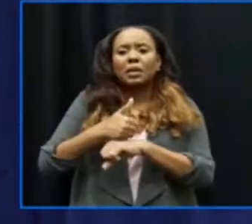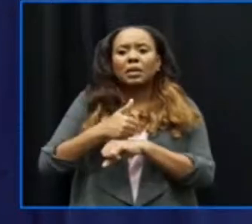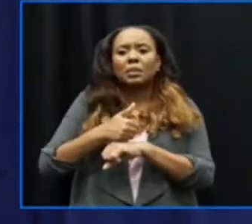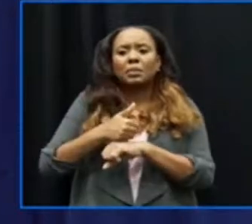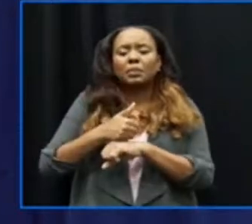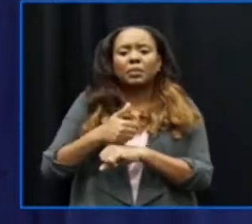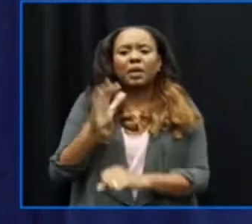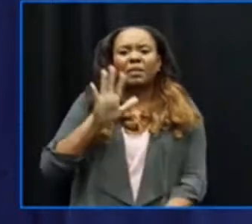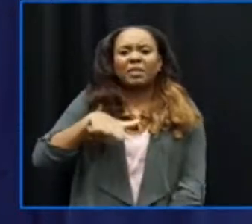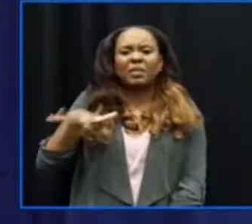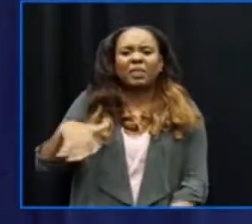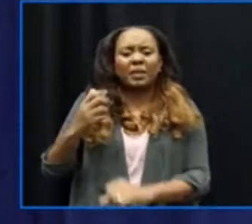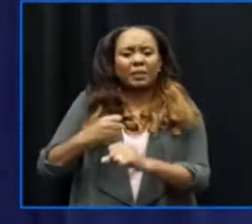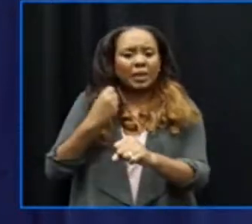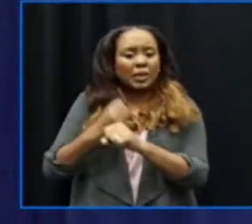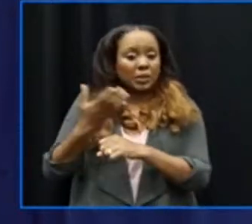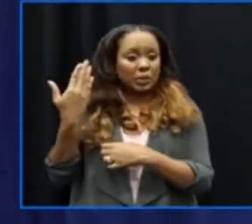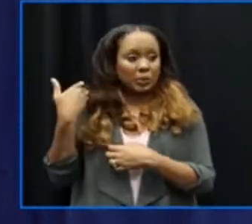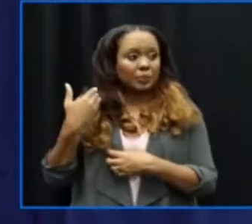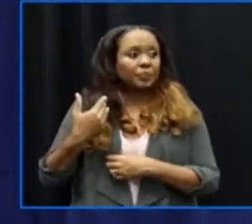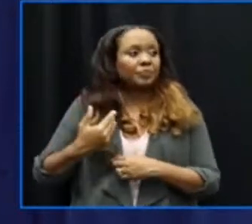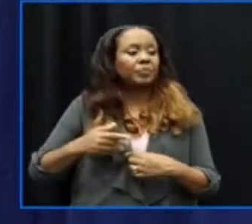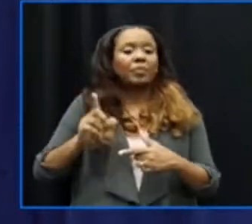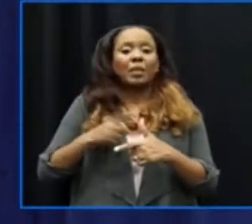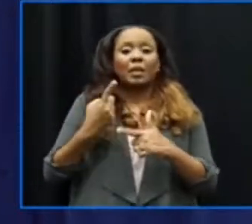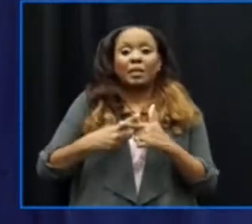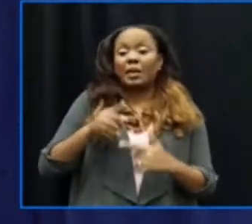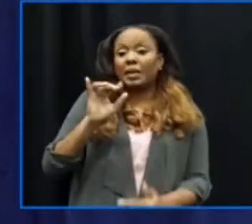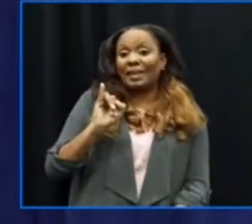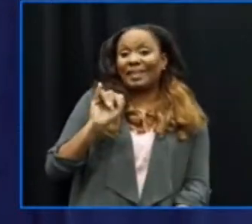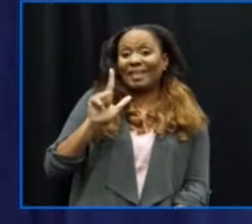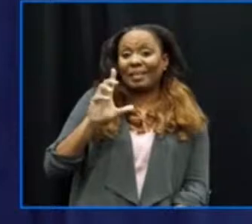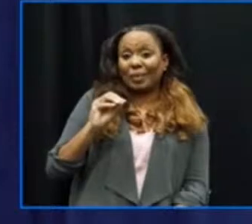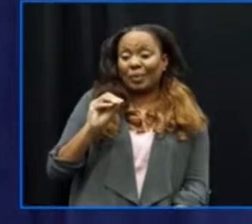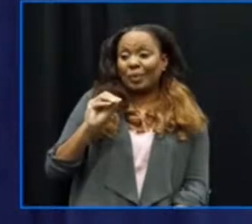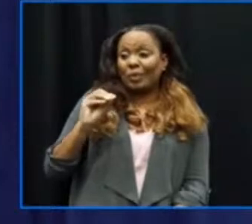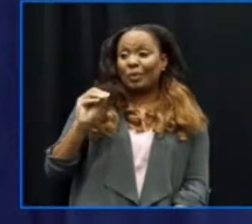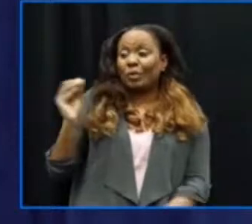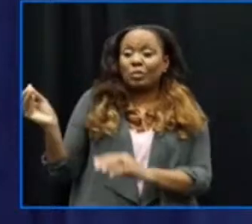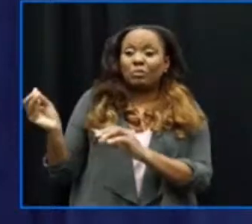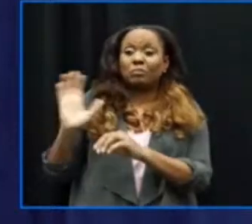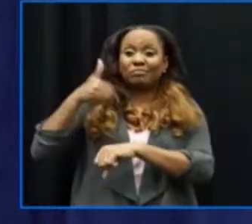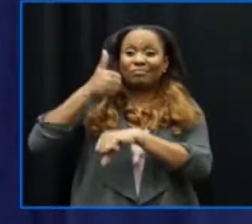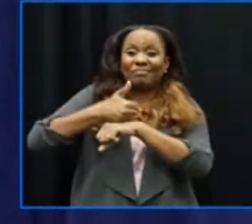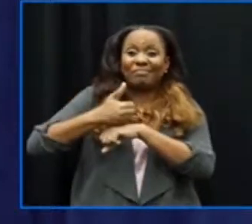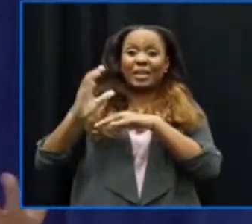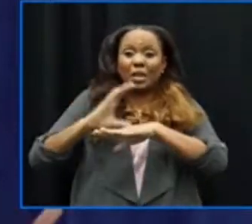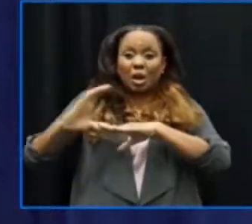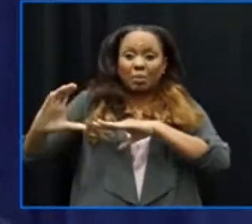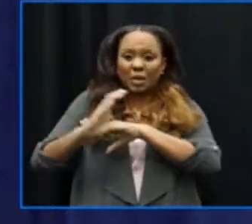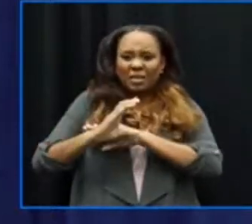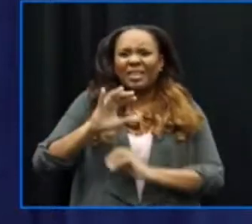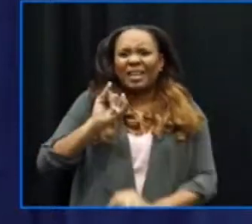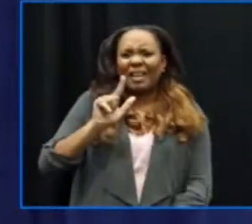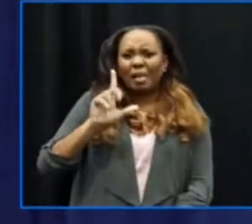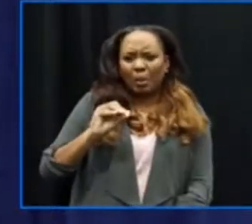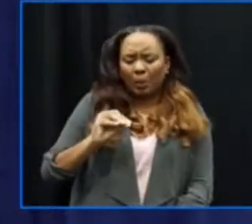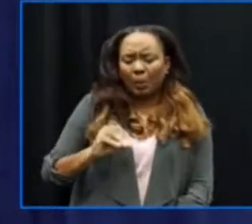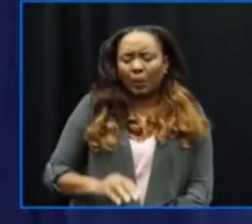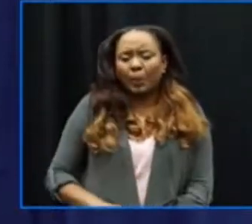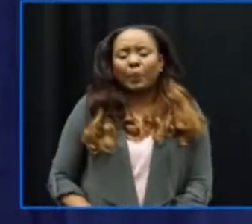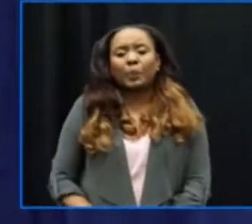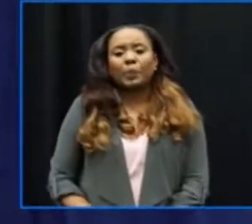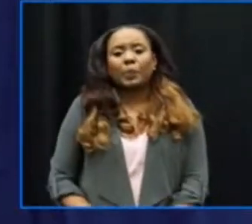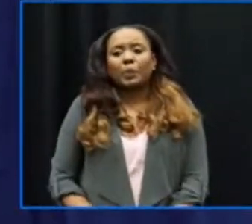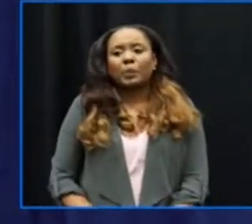start date. The ILO came to the Caribbean in the early 60s, and they implemented these schemes,